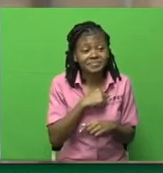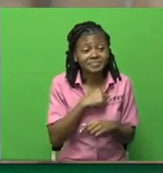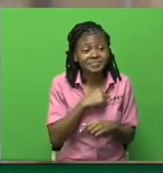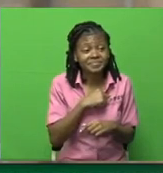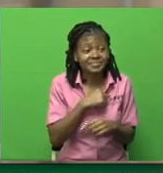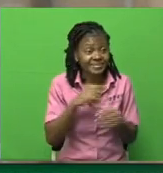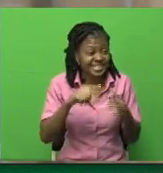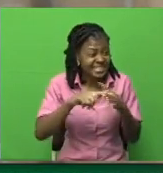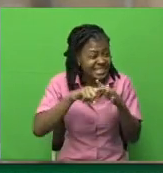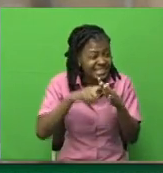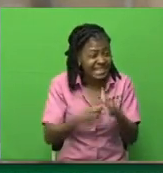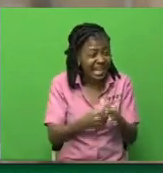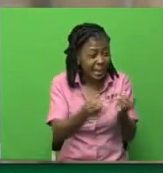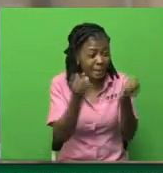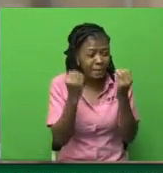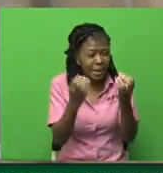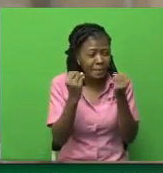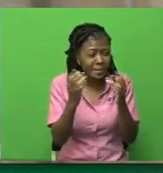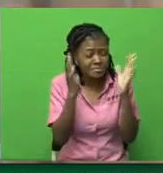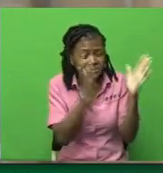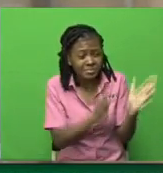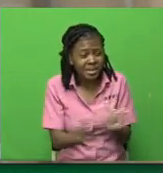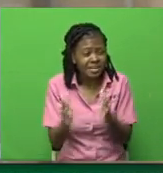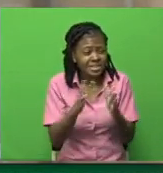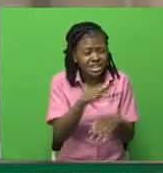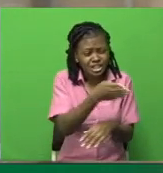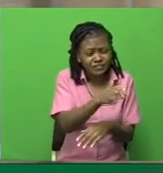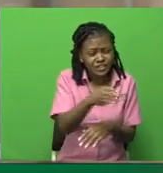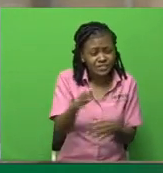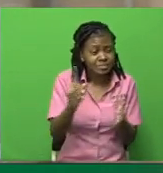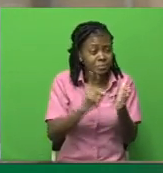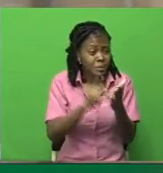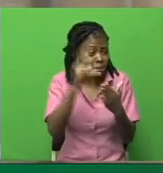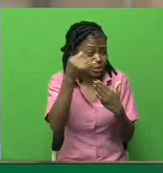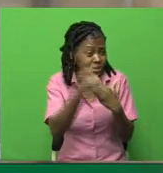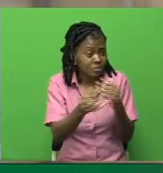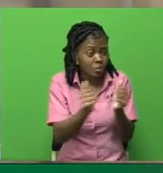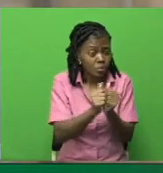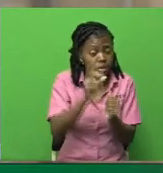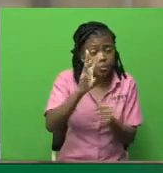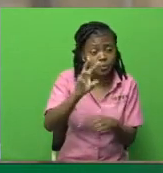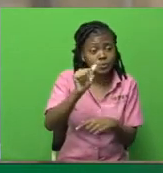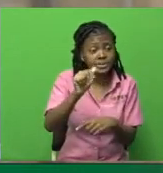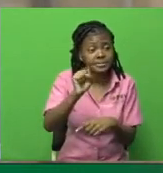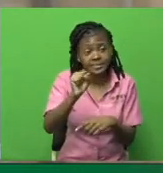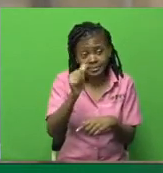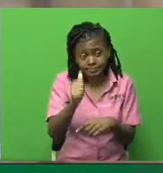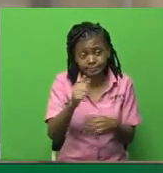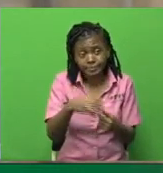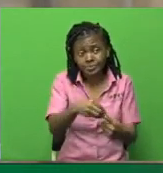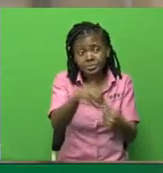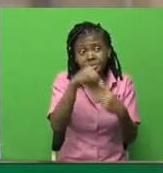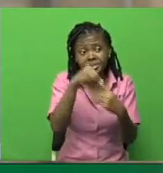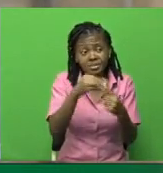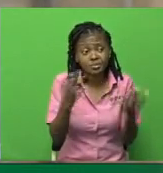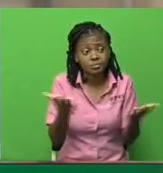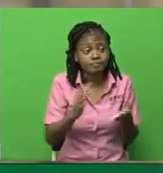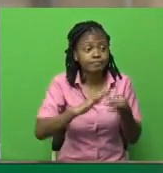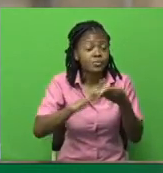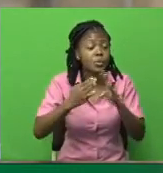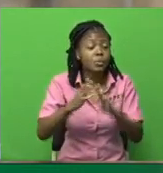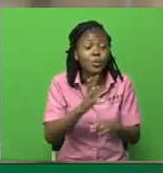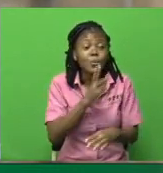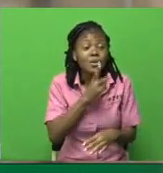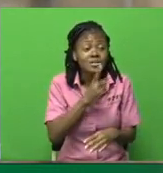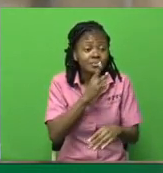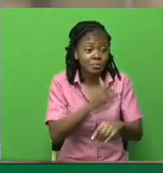and a number of projects under the water and sewage Authority especially under our community water Improvement program where